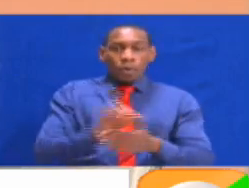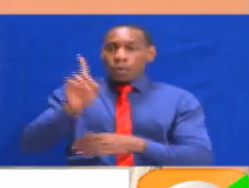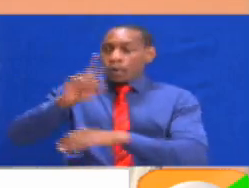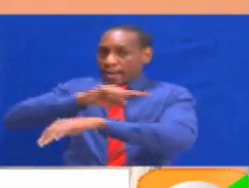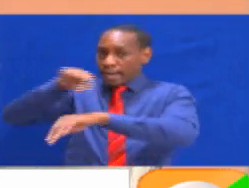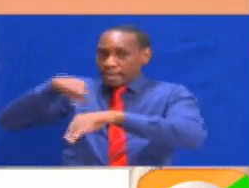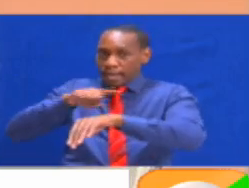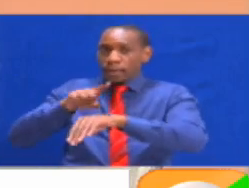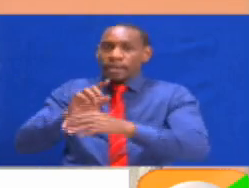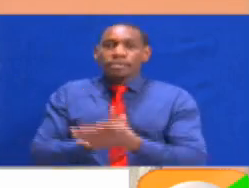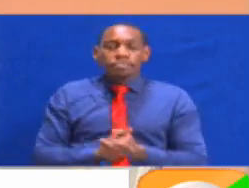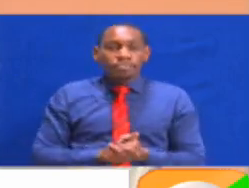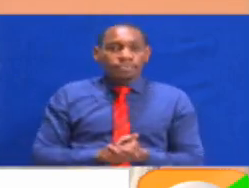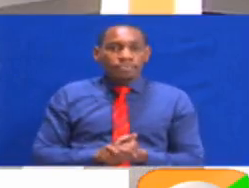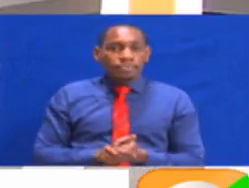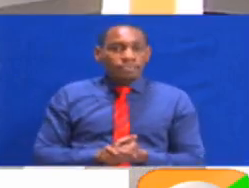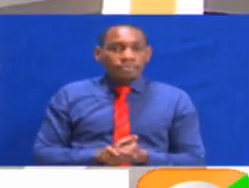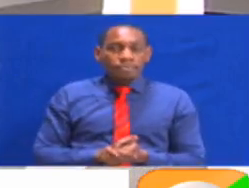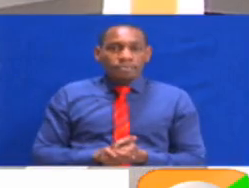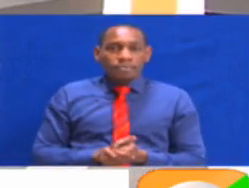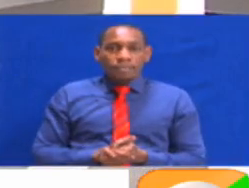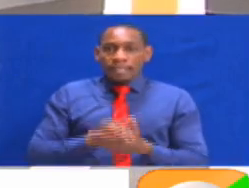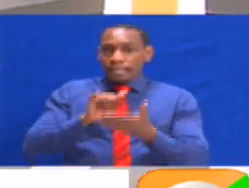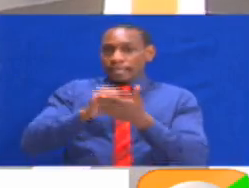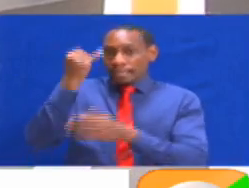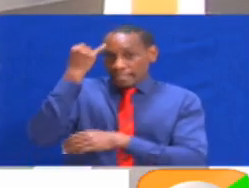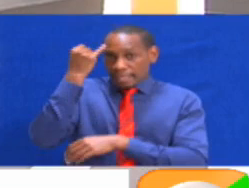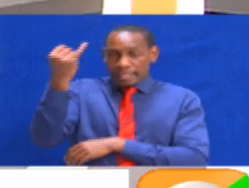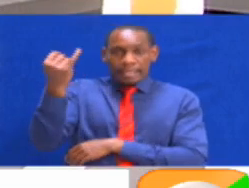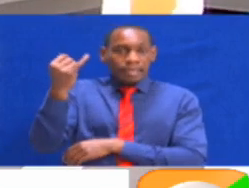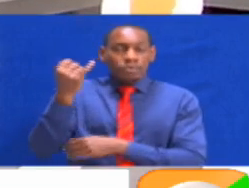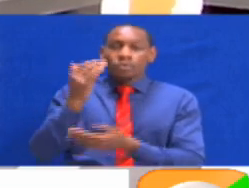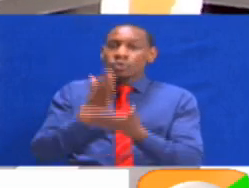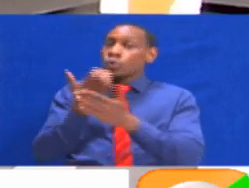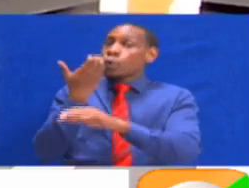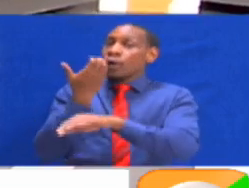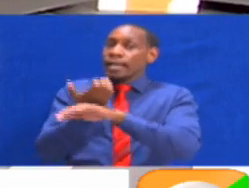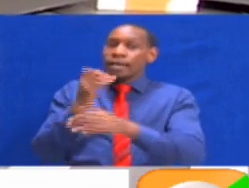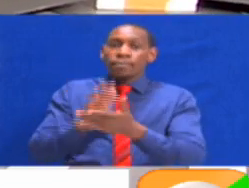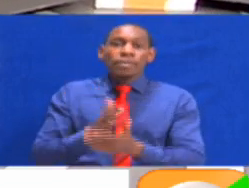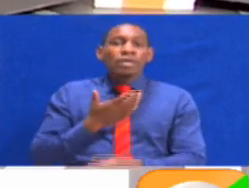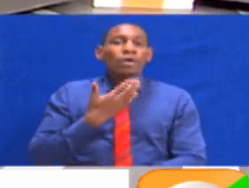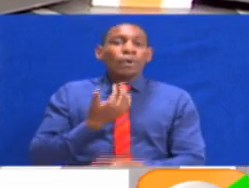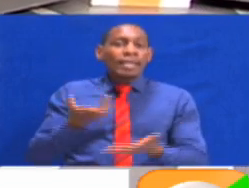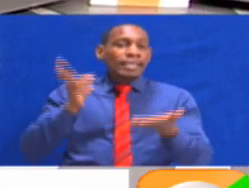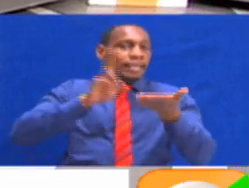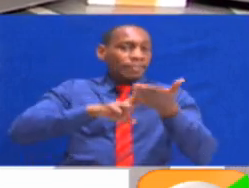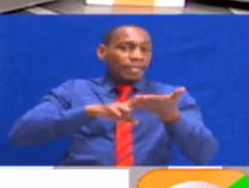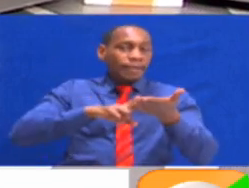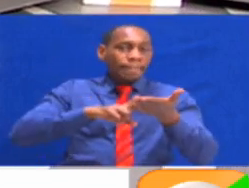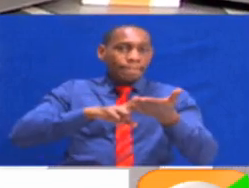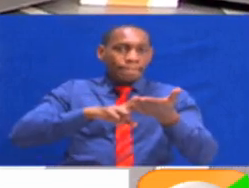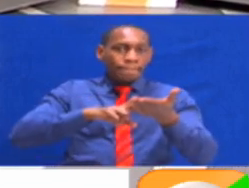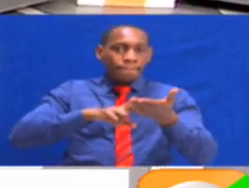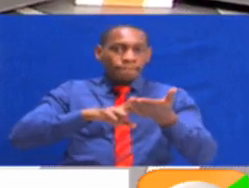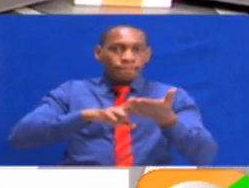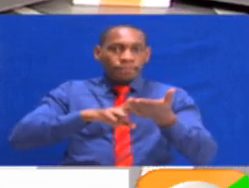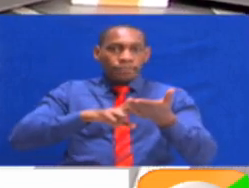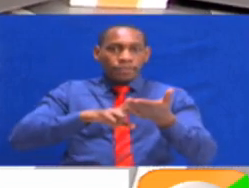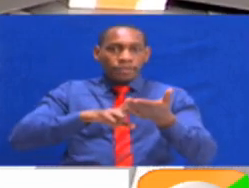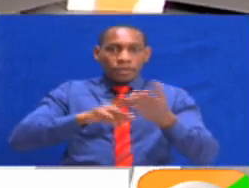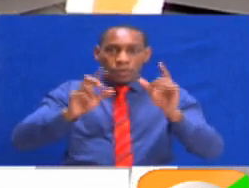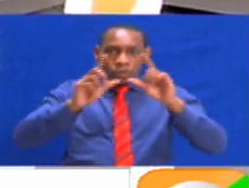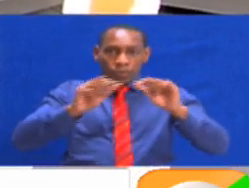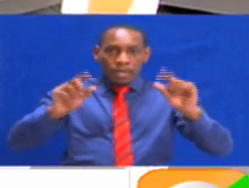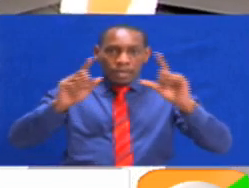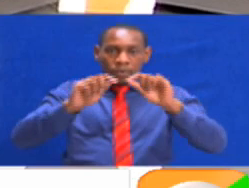hour or that sort of thing. I mean, I think the idea of it is tough. And I'd like to just reiterate what I think Asmali